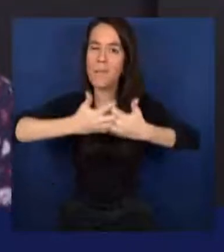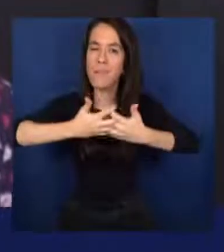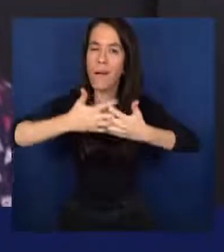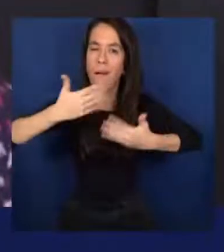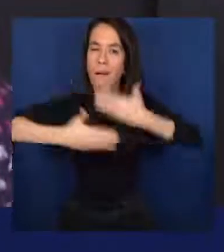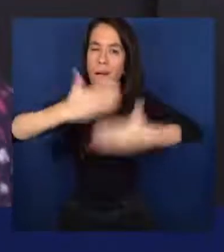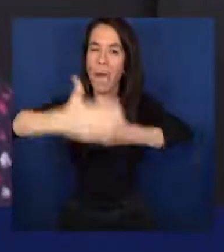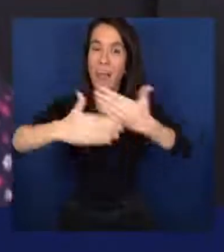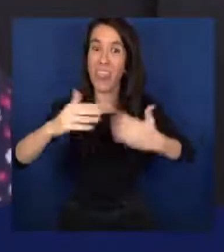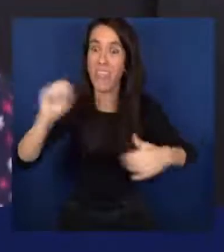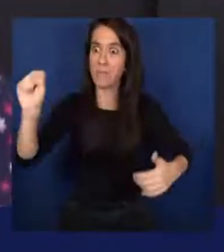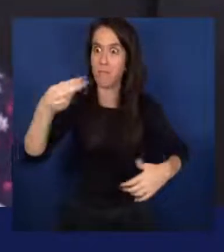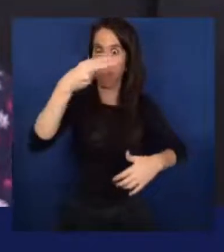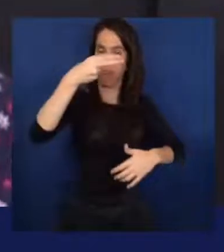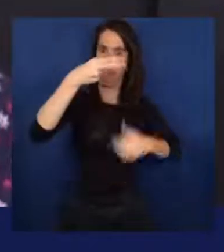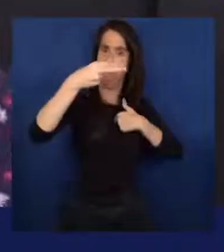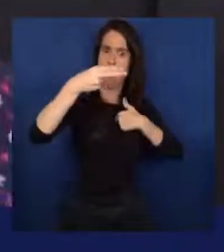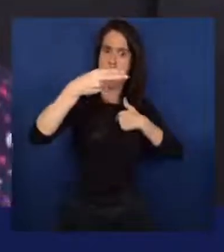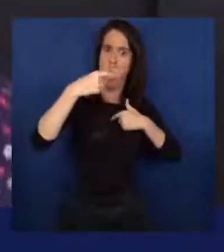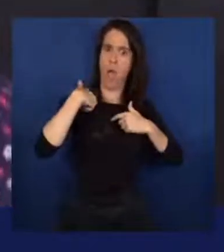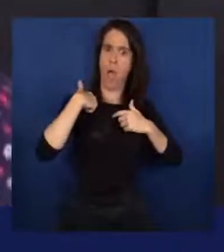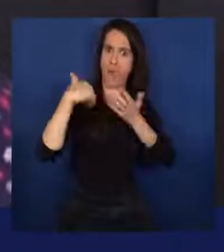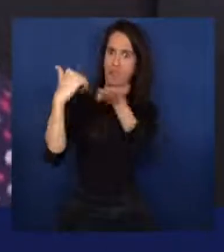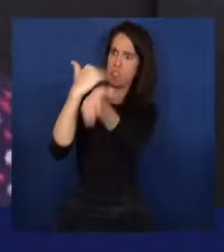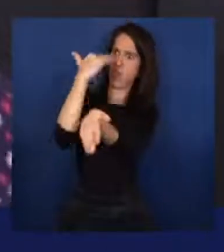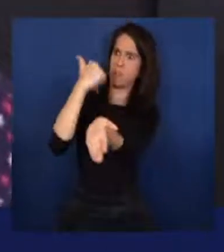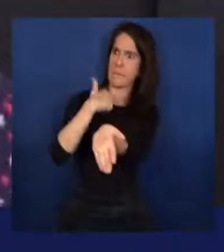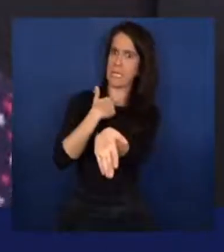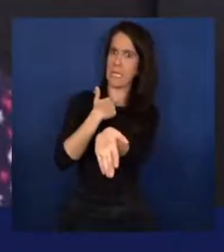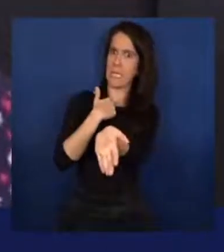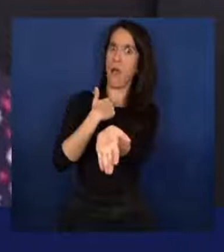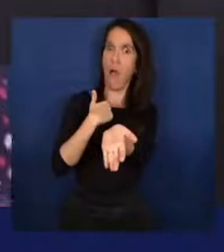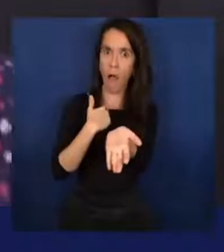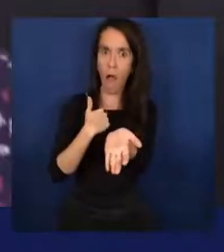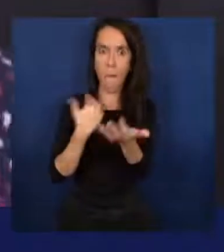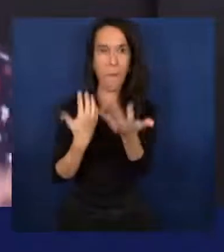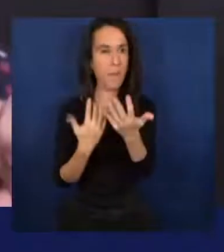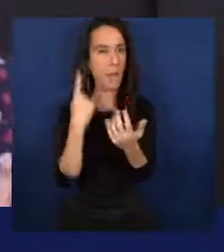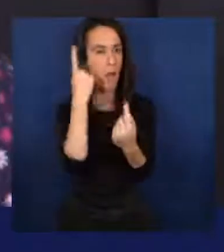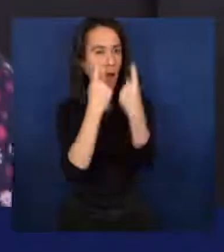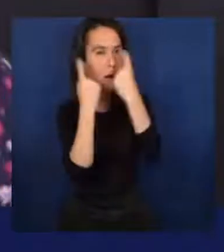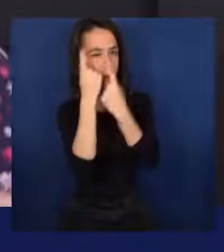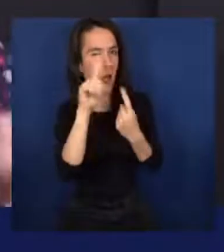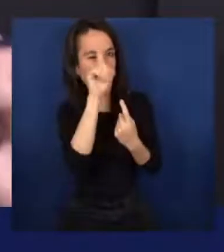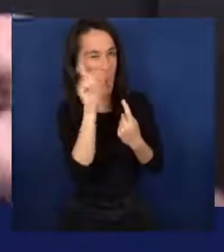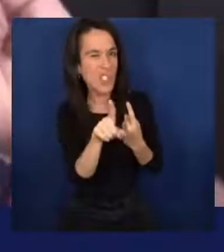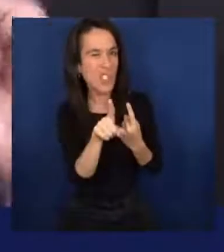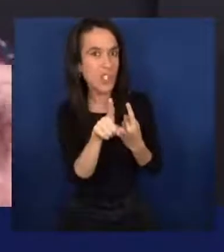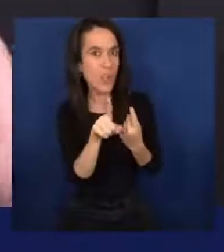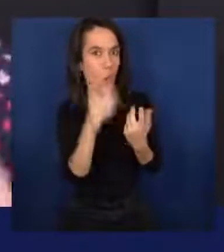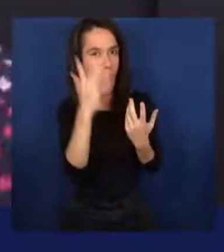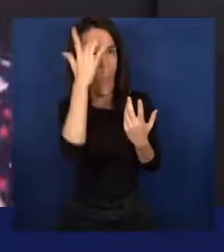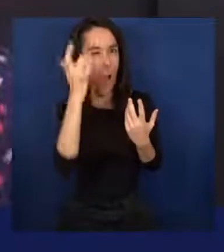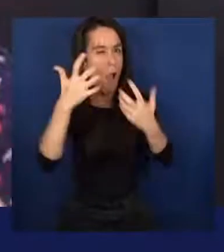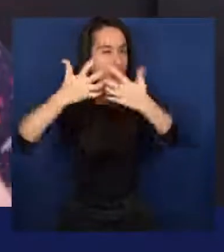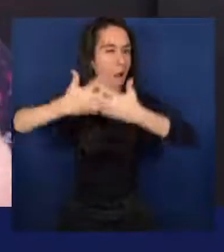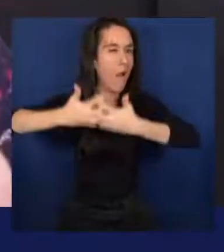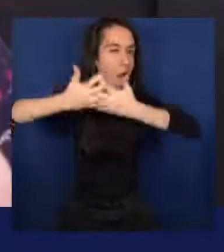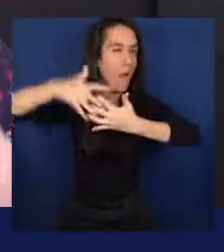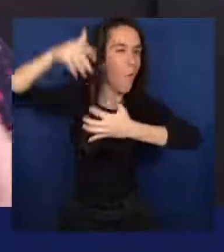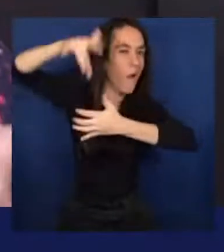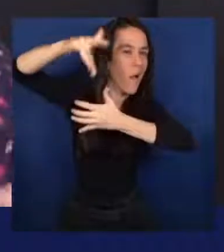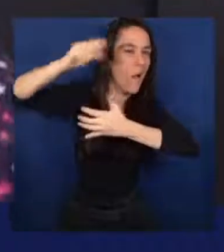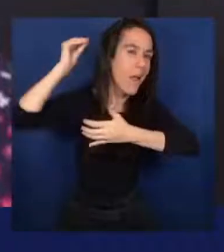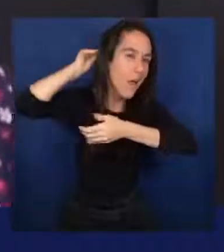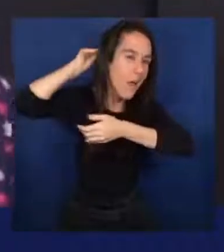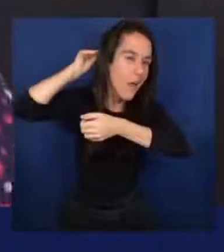oh, well, why did it reject me? And then you can ask further questions, right? I mean, that's just to me like a simple, like tiny stop sign or maybe a